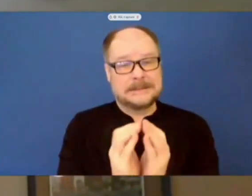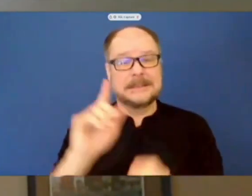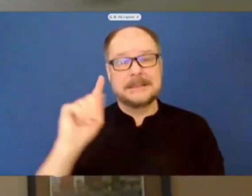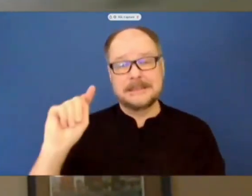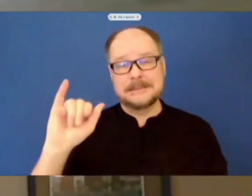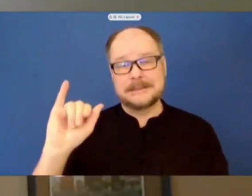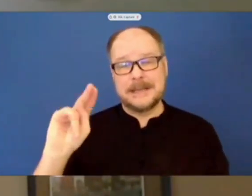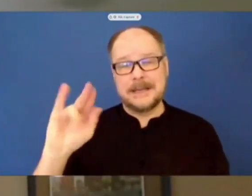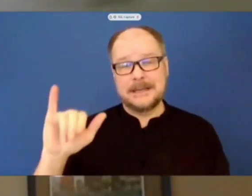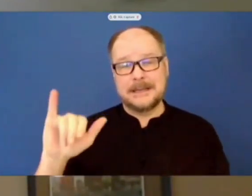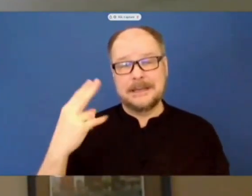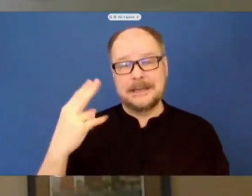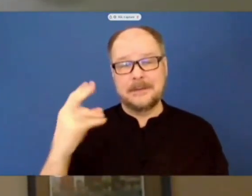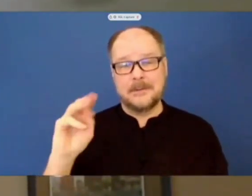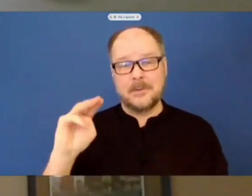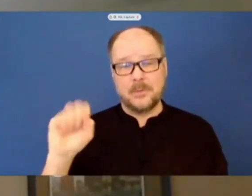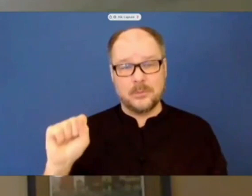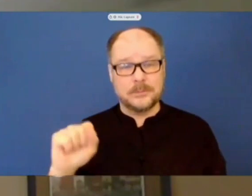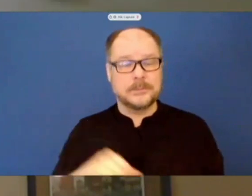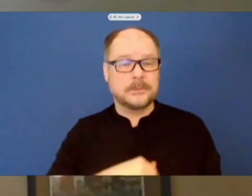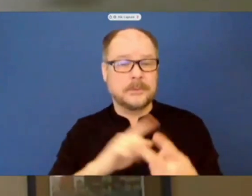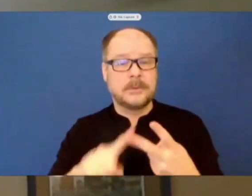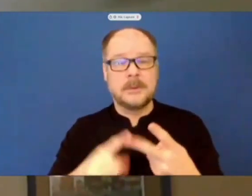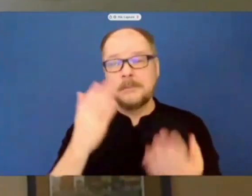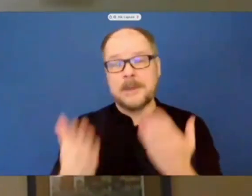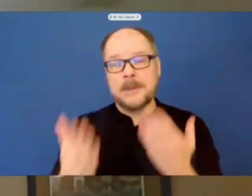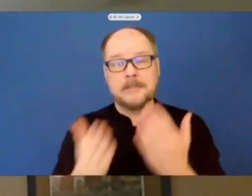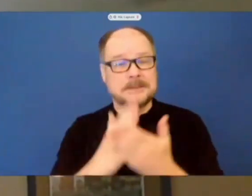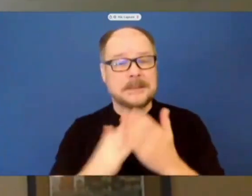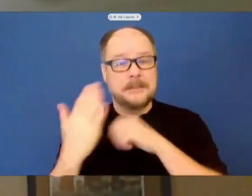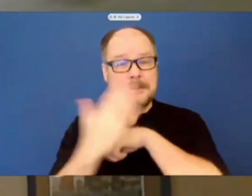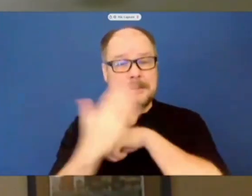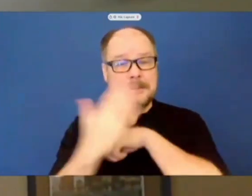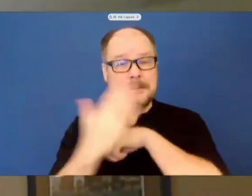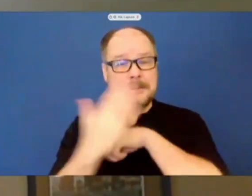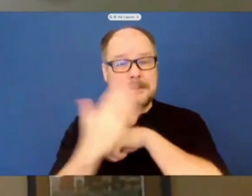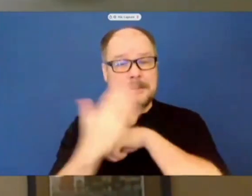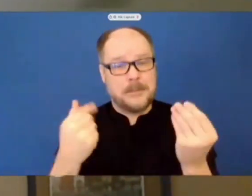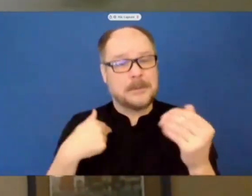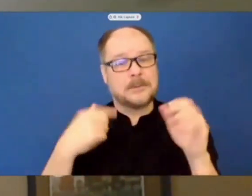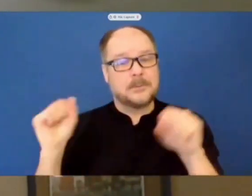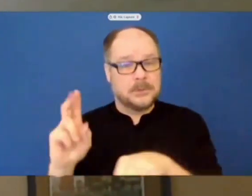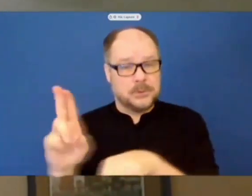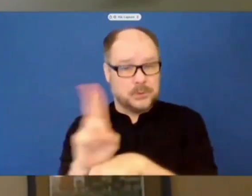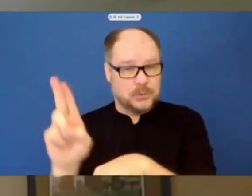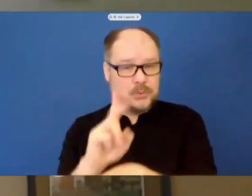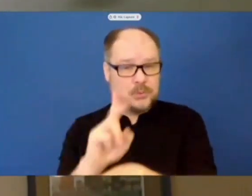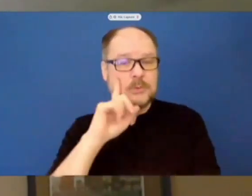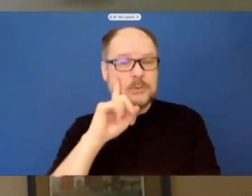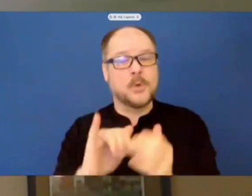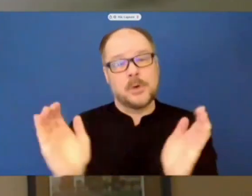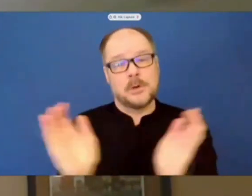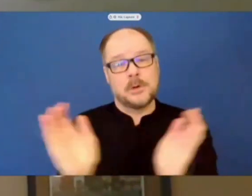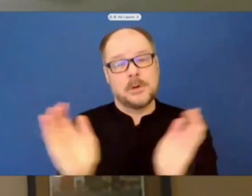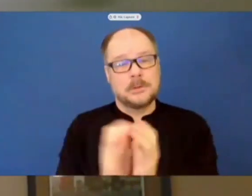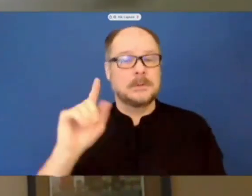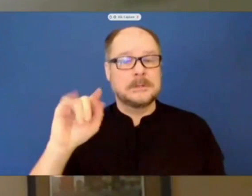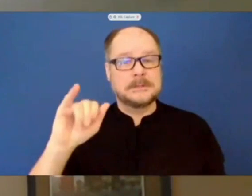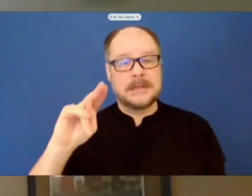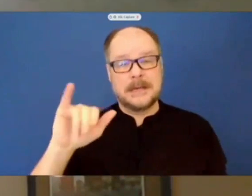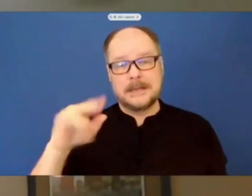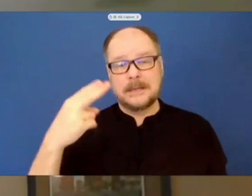and looking at potentially some county property that we may be able to leverage for that purpose. So that is something that we're looking at